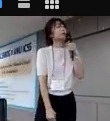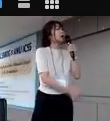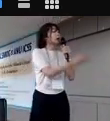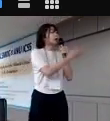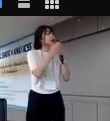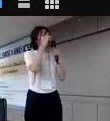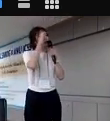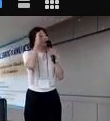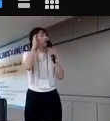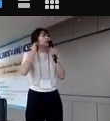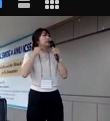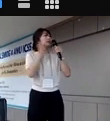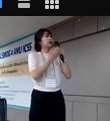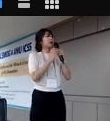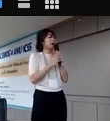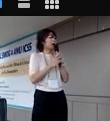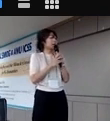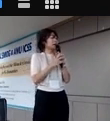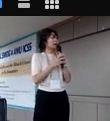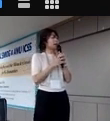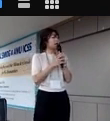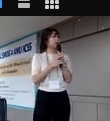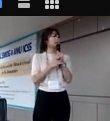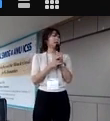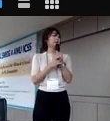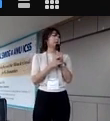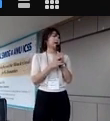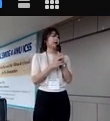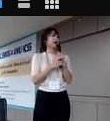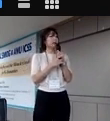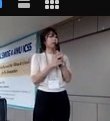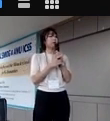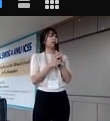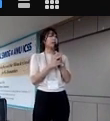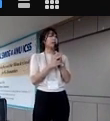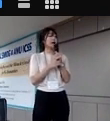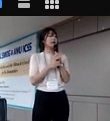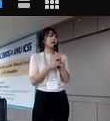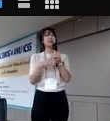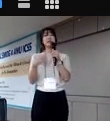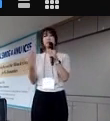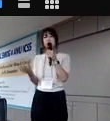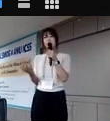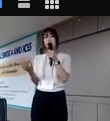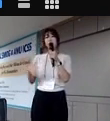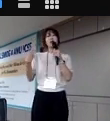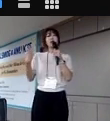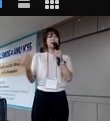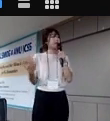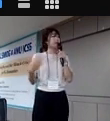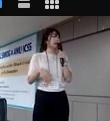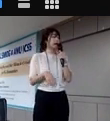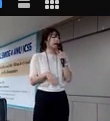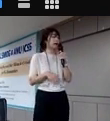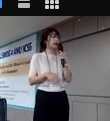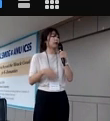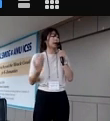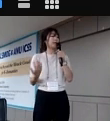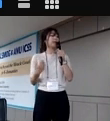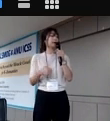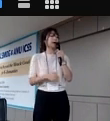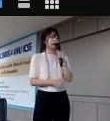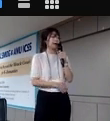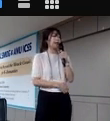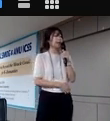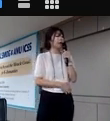So the conclusion for this mini study was that loci are optional elements added for disambiguation, not for anaphora or not